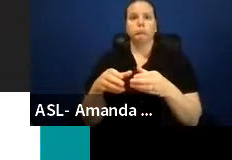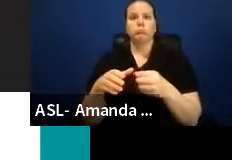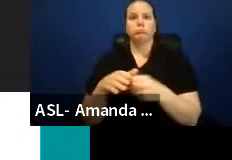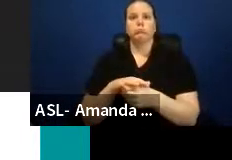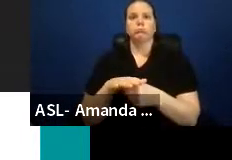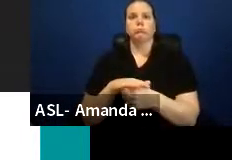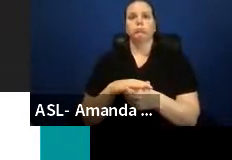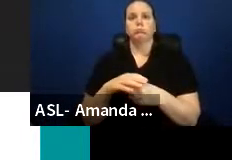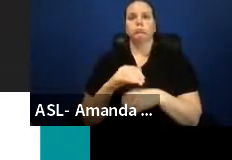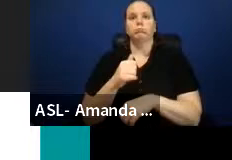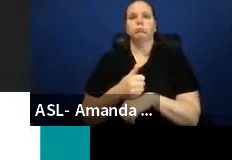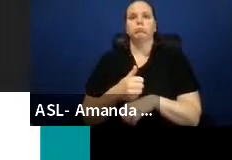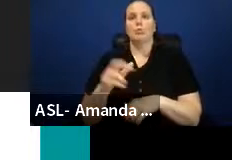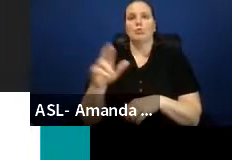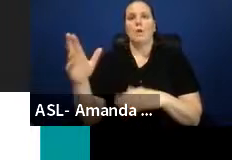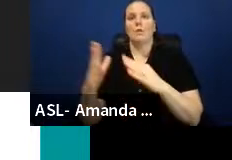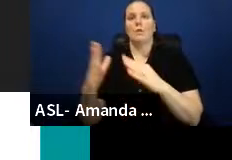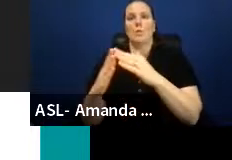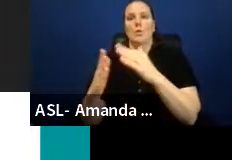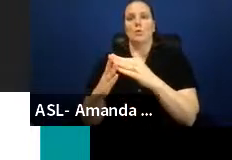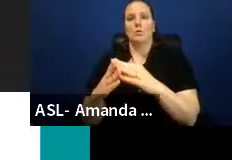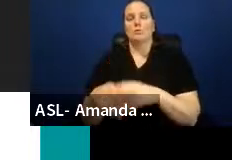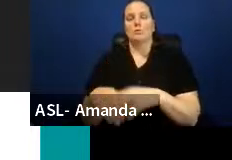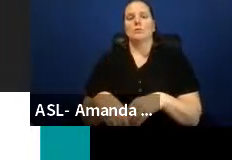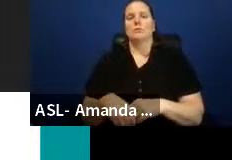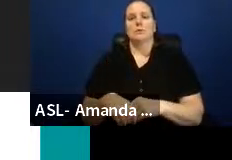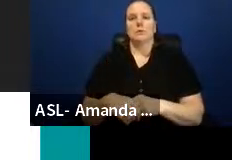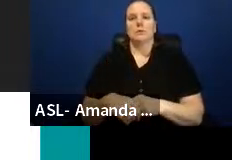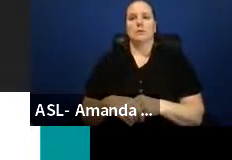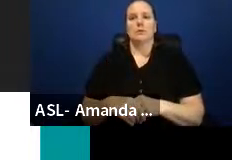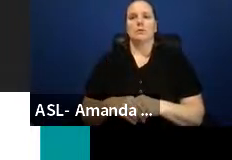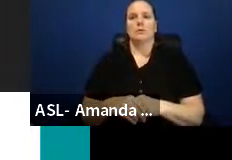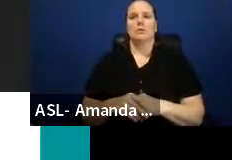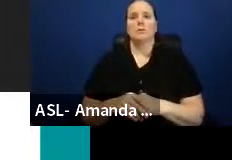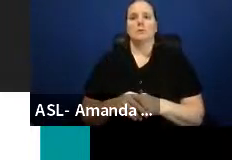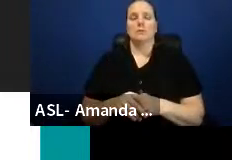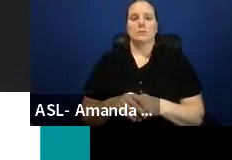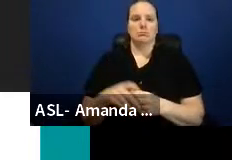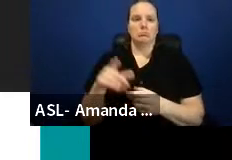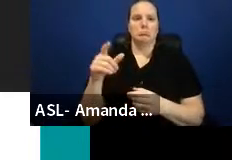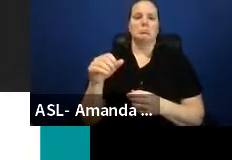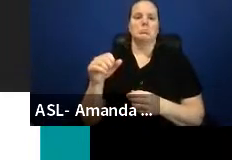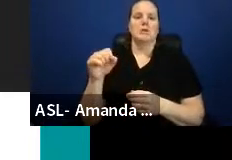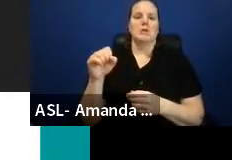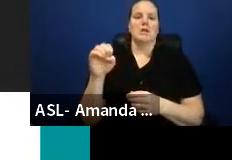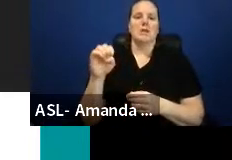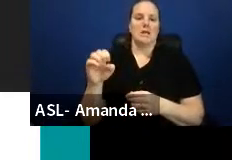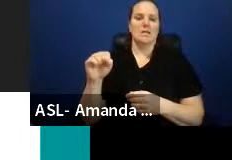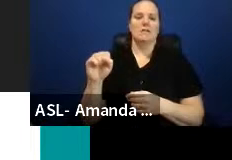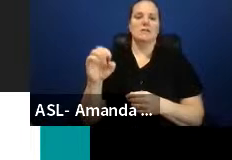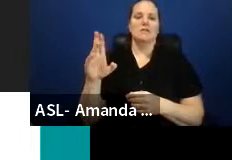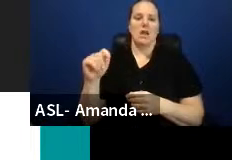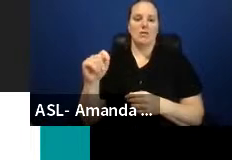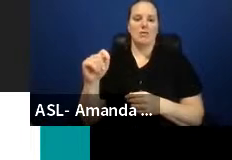which is situated at the right corner of East South 5th Street and East 6th Street, directly in front of the Umpqua Bank.